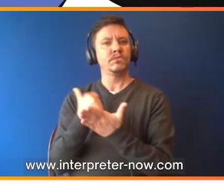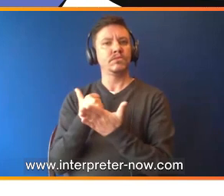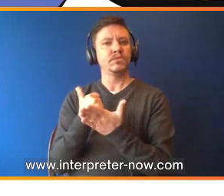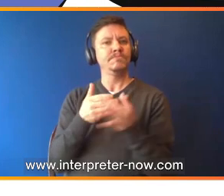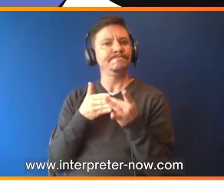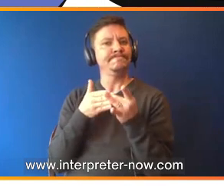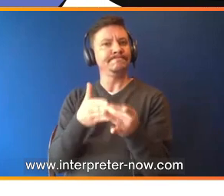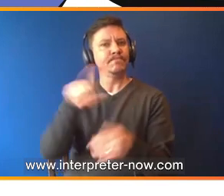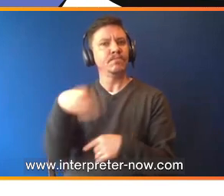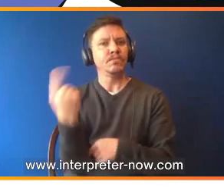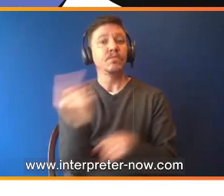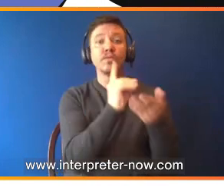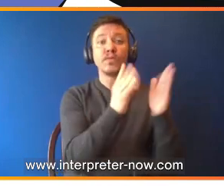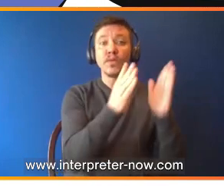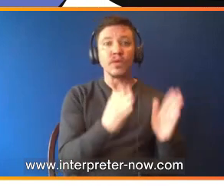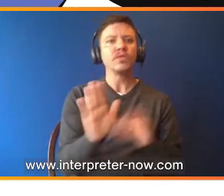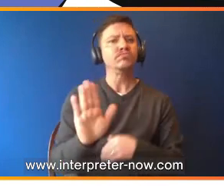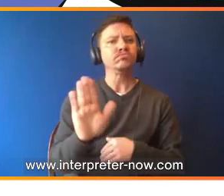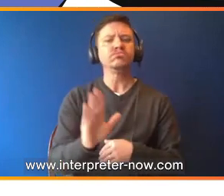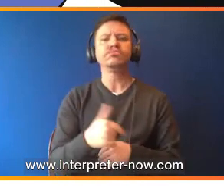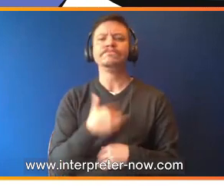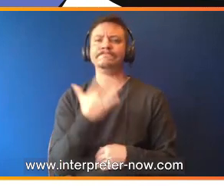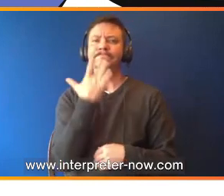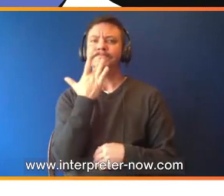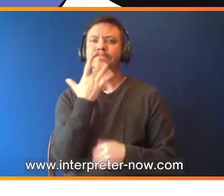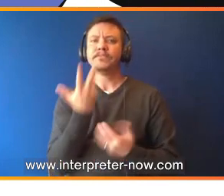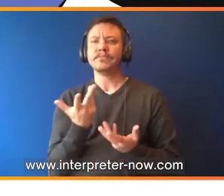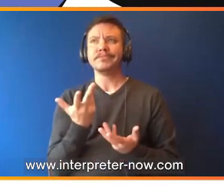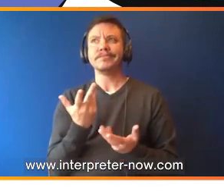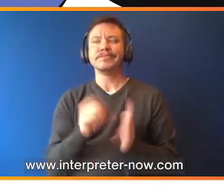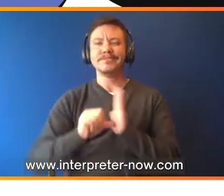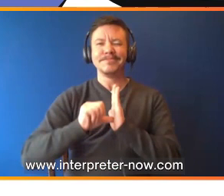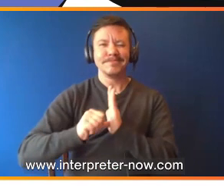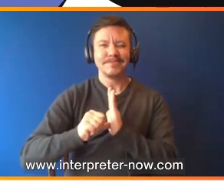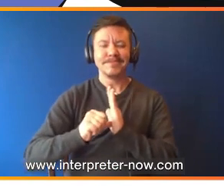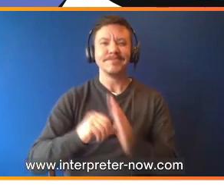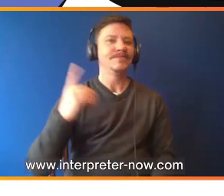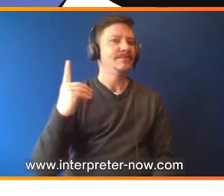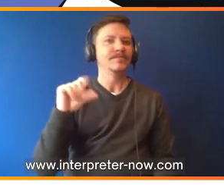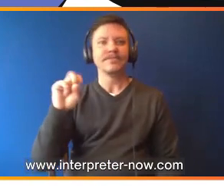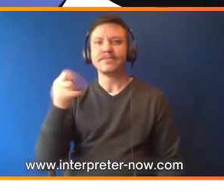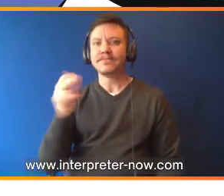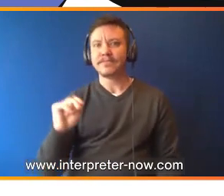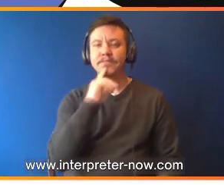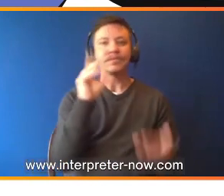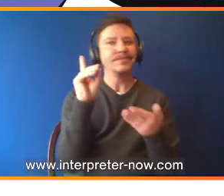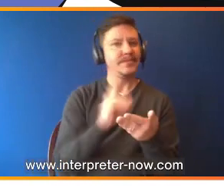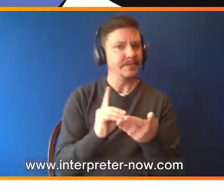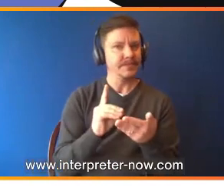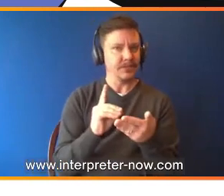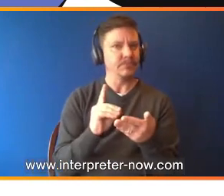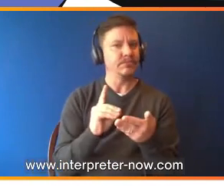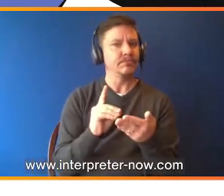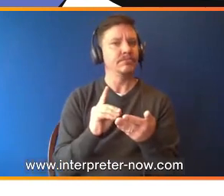just designers. And I think I even like to point out the word design in inclusive design because a lot of people tend